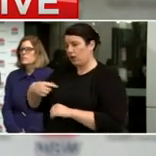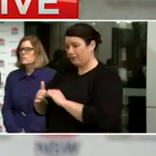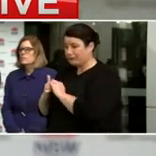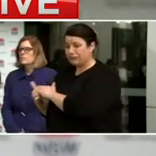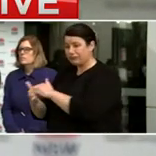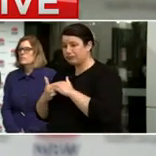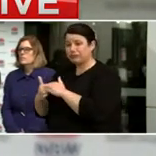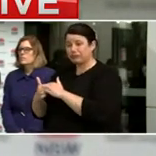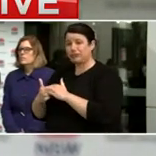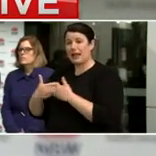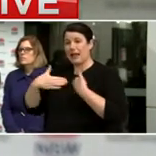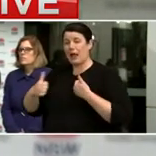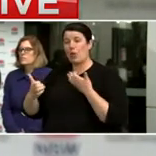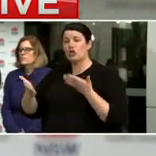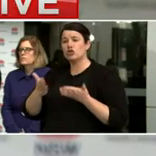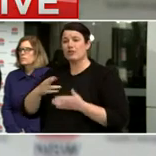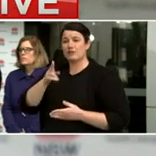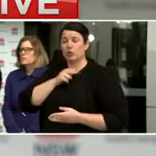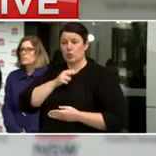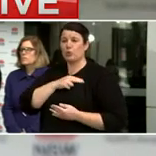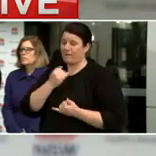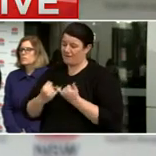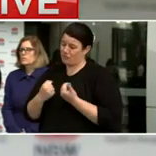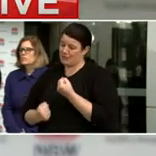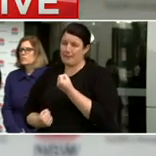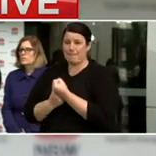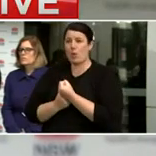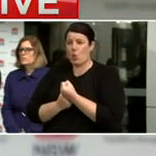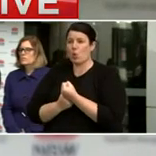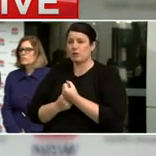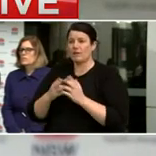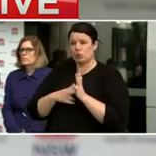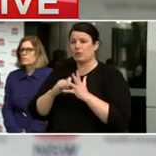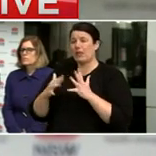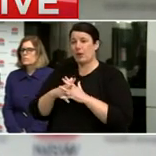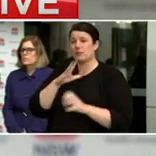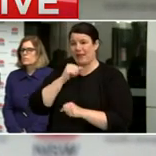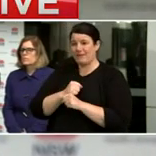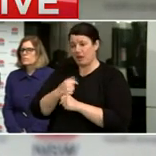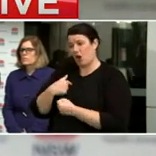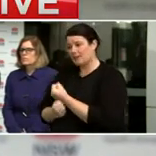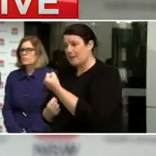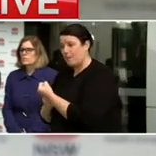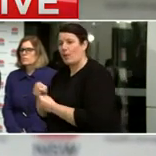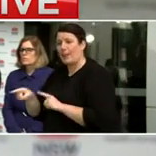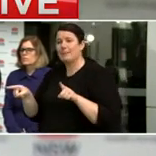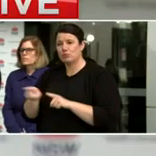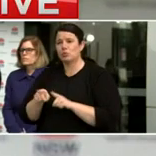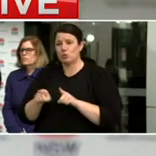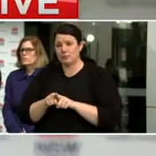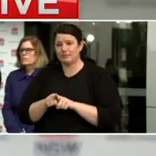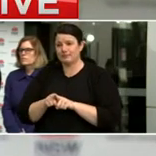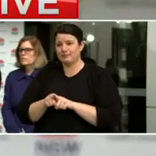the Health Services Union is very supportive of efforts the government's made, but I'm very supportive of the Health Services Union and their efforts to